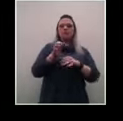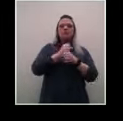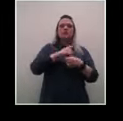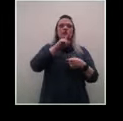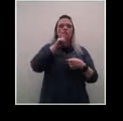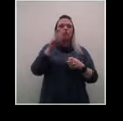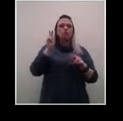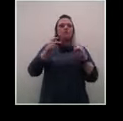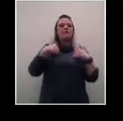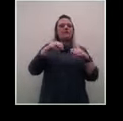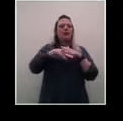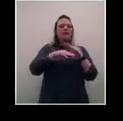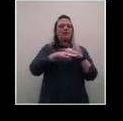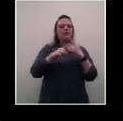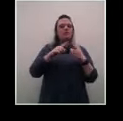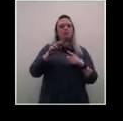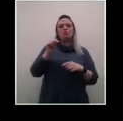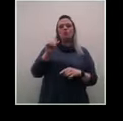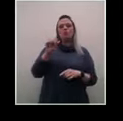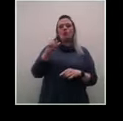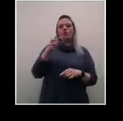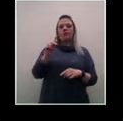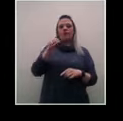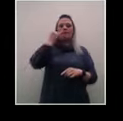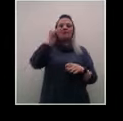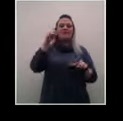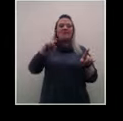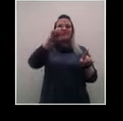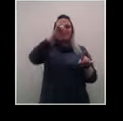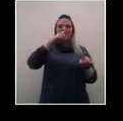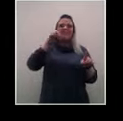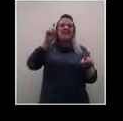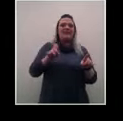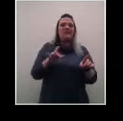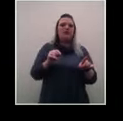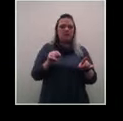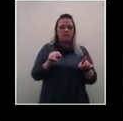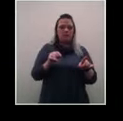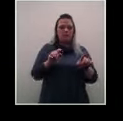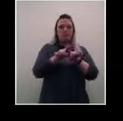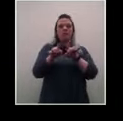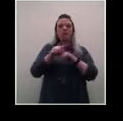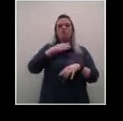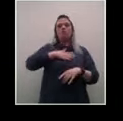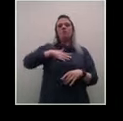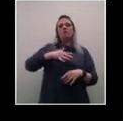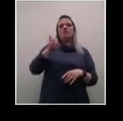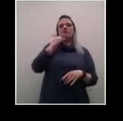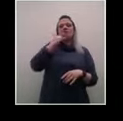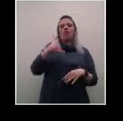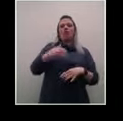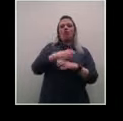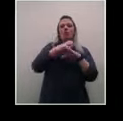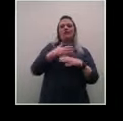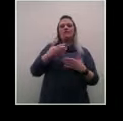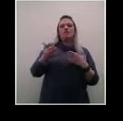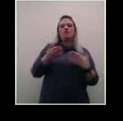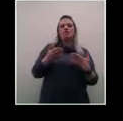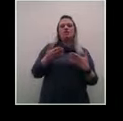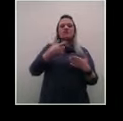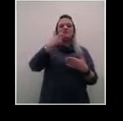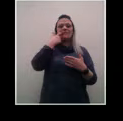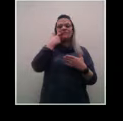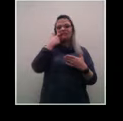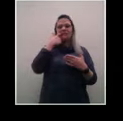that people have access to Narcan if they think that they need it. Also, please call our Crisis Services